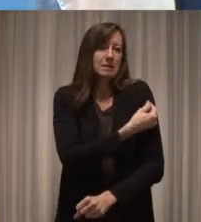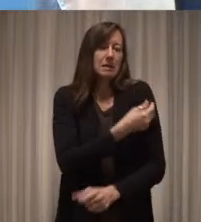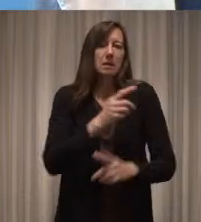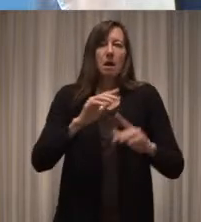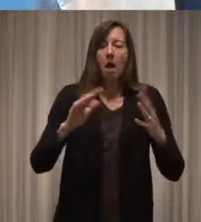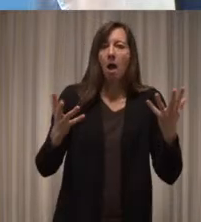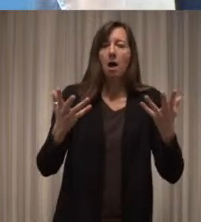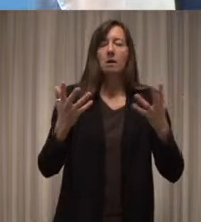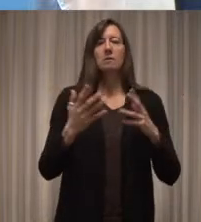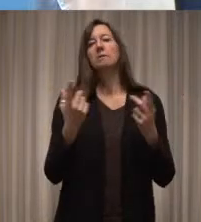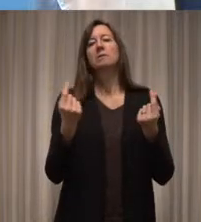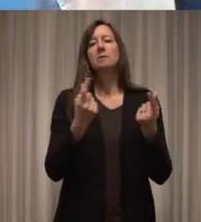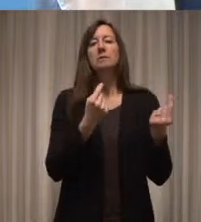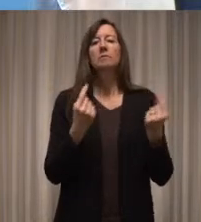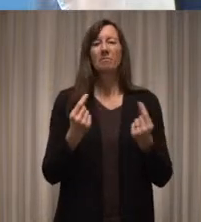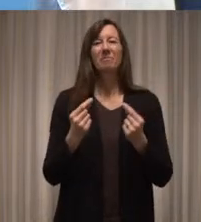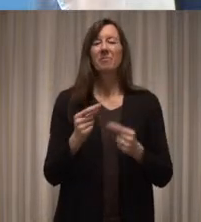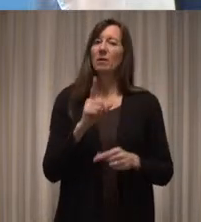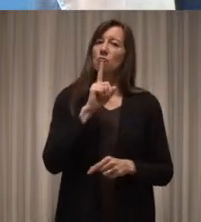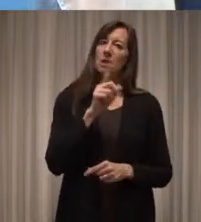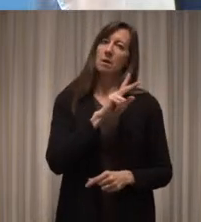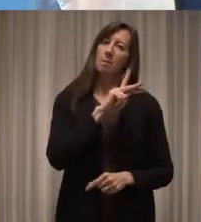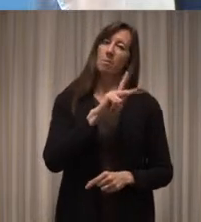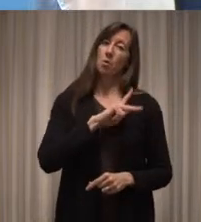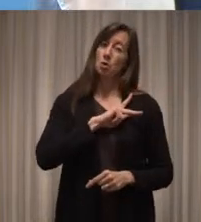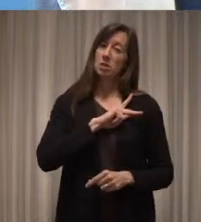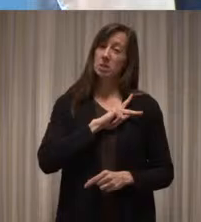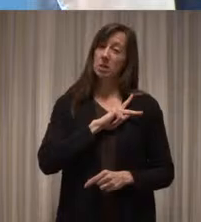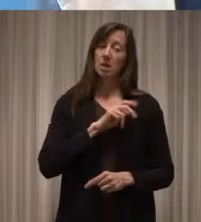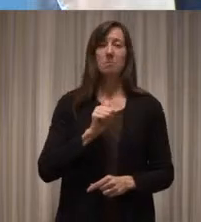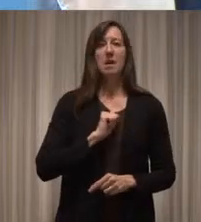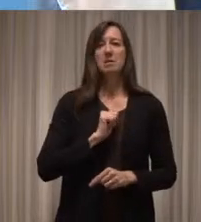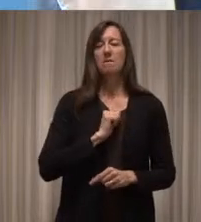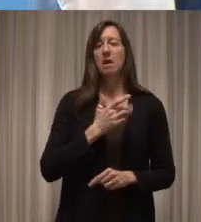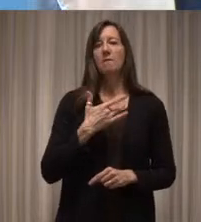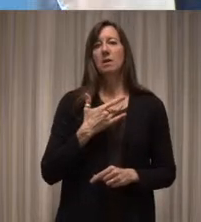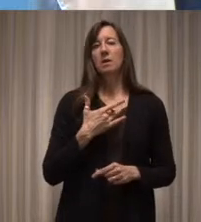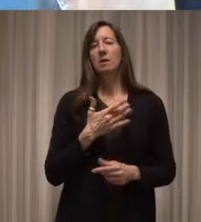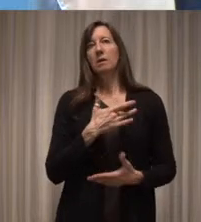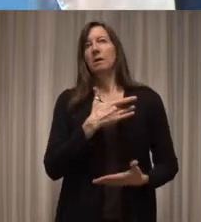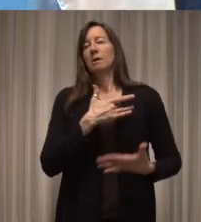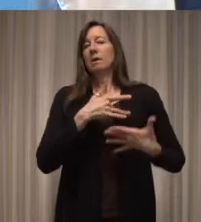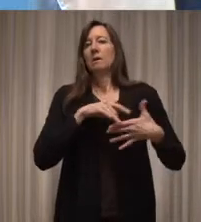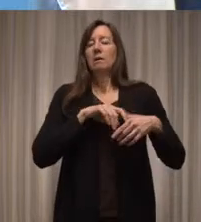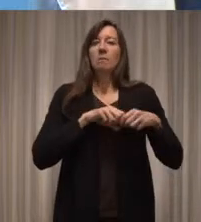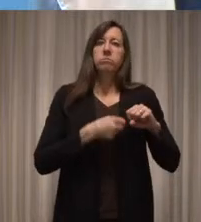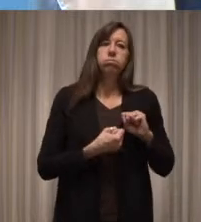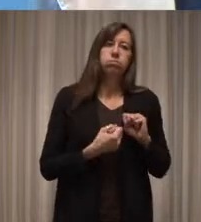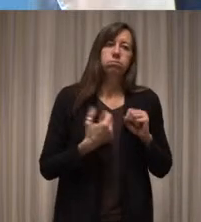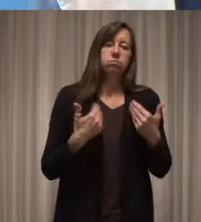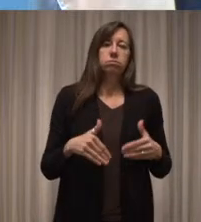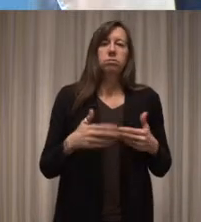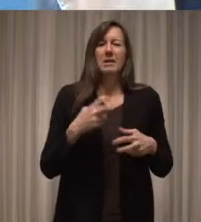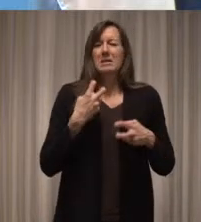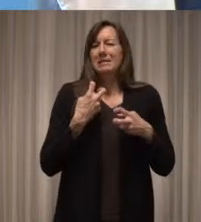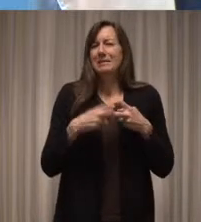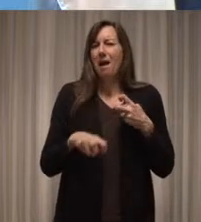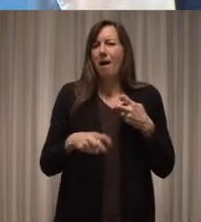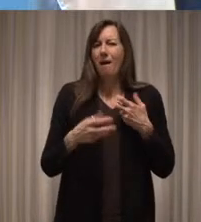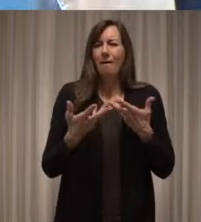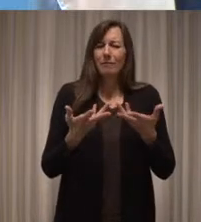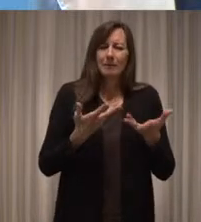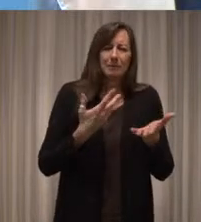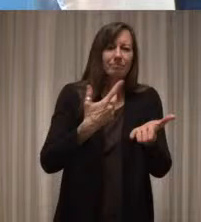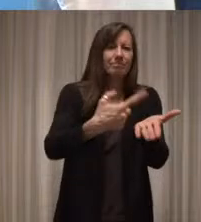I on a personal level, it's just been absolutely heartbreaking and just really tough to talk to so many of you and hear